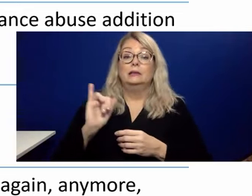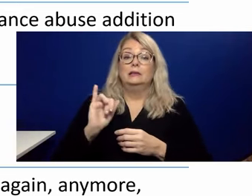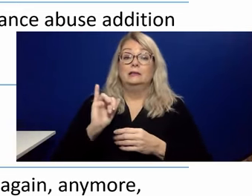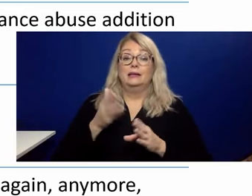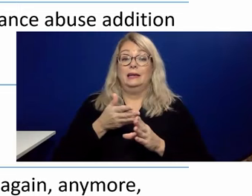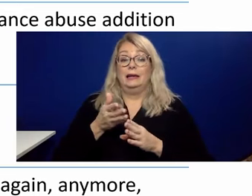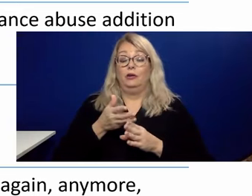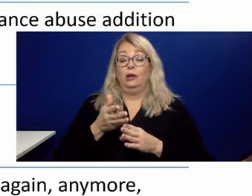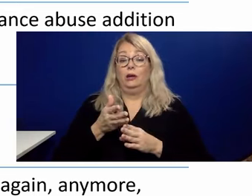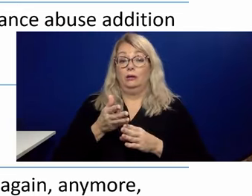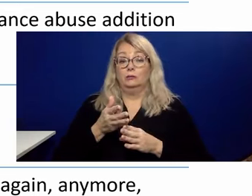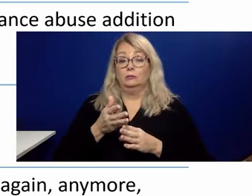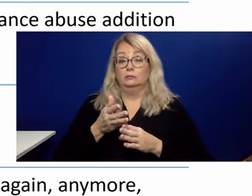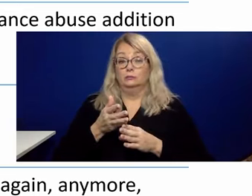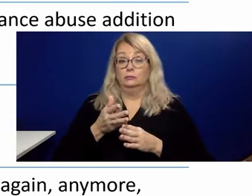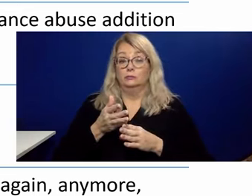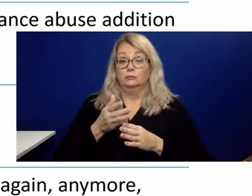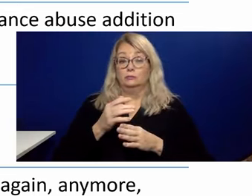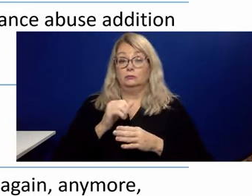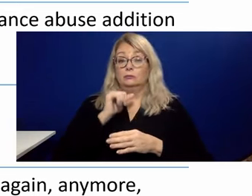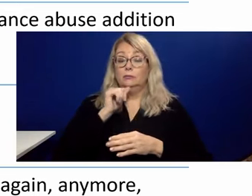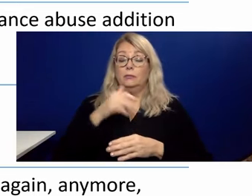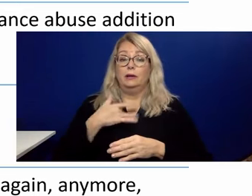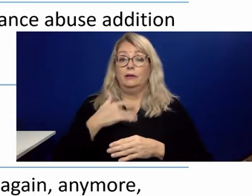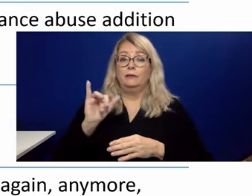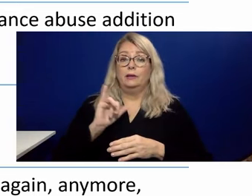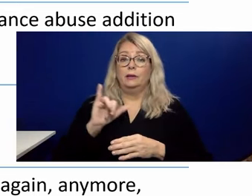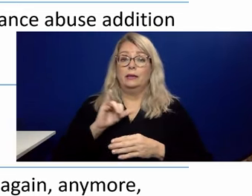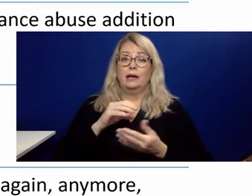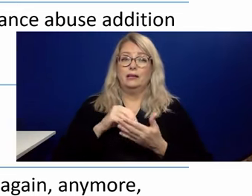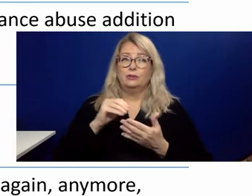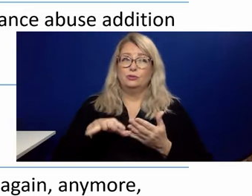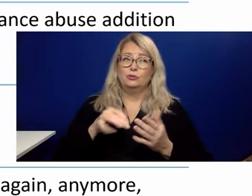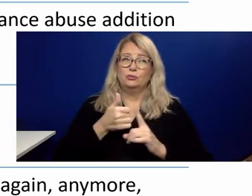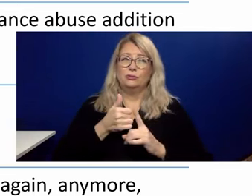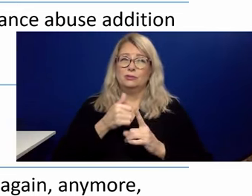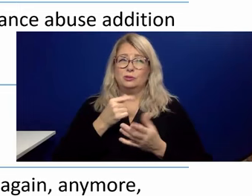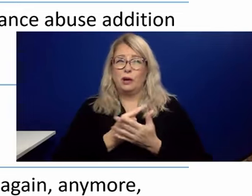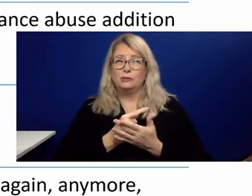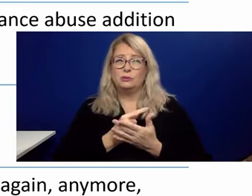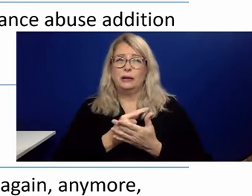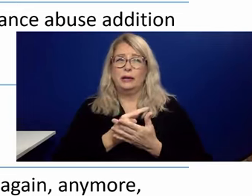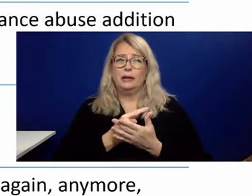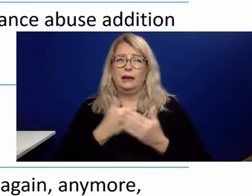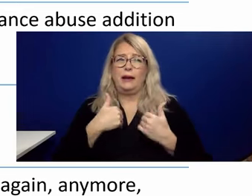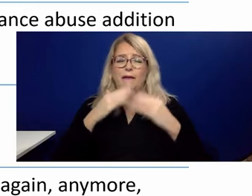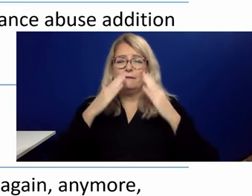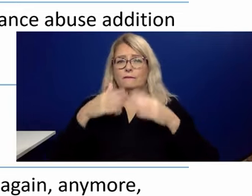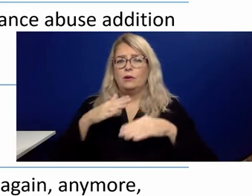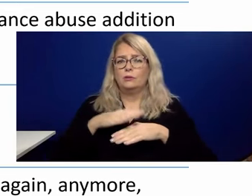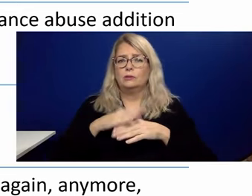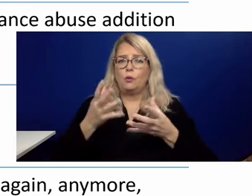where I don't feel like the students who graduate really have a focus on wanting to work